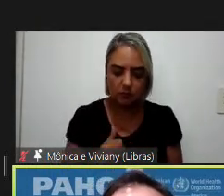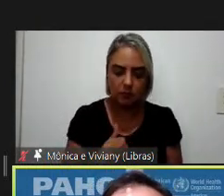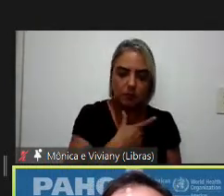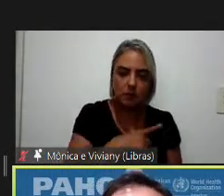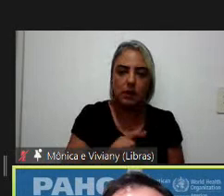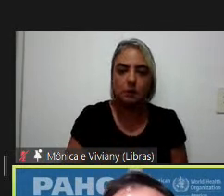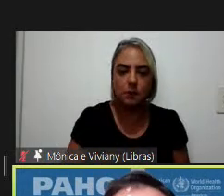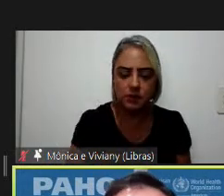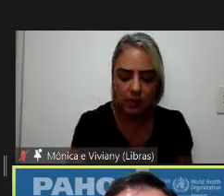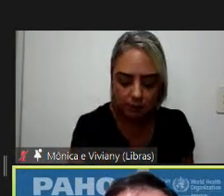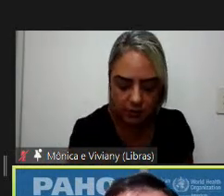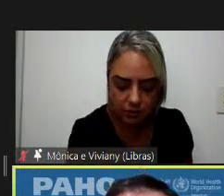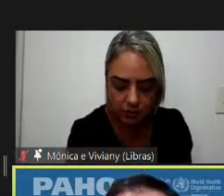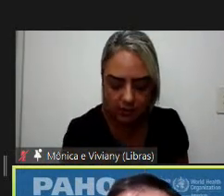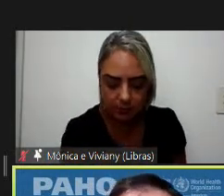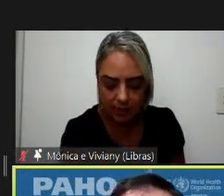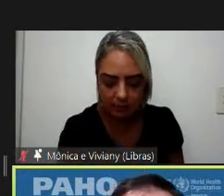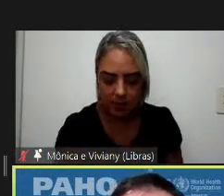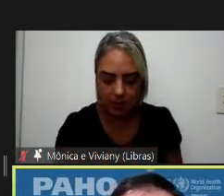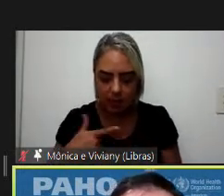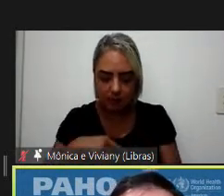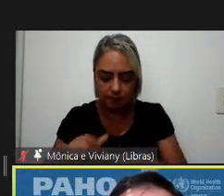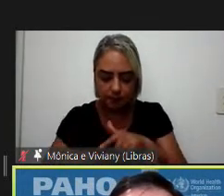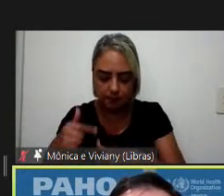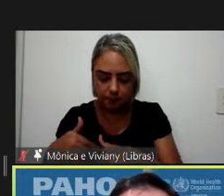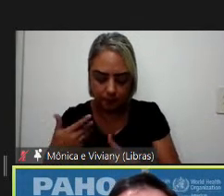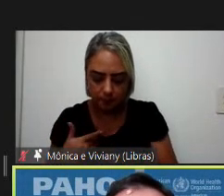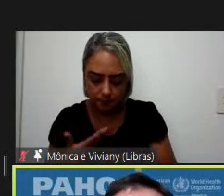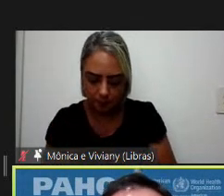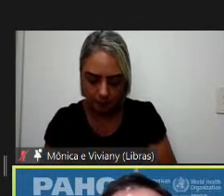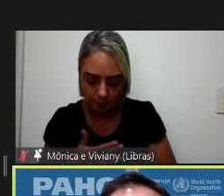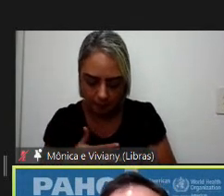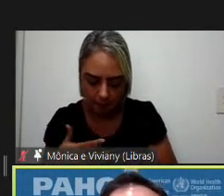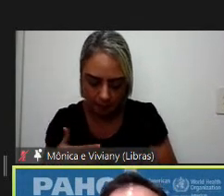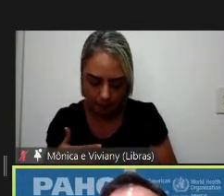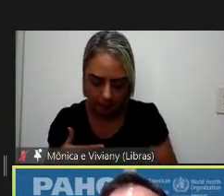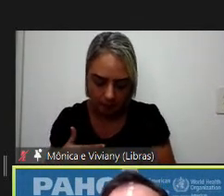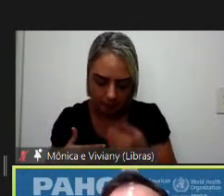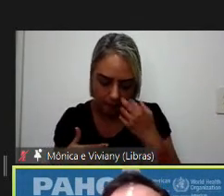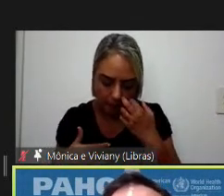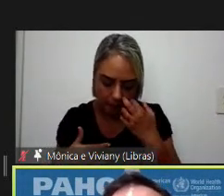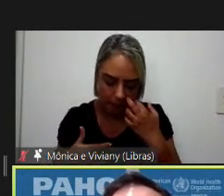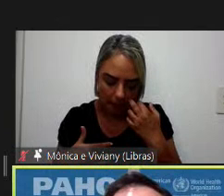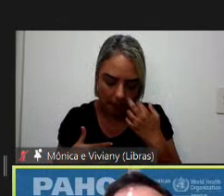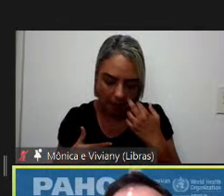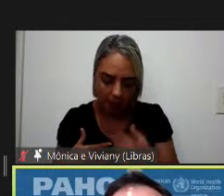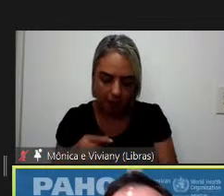the capacity to offer services, essential services related to nutrition,